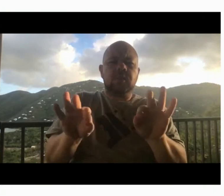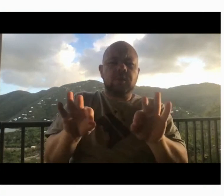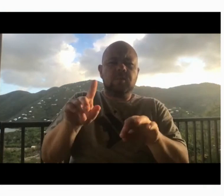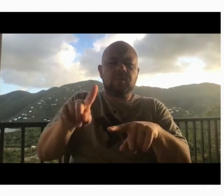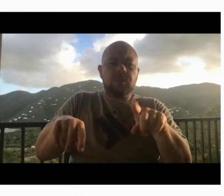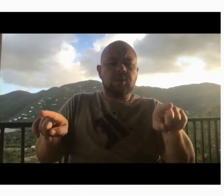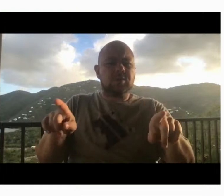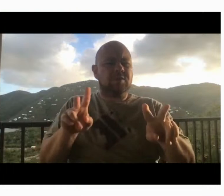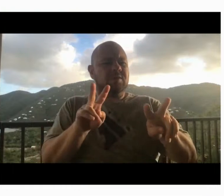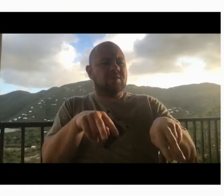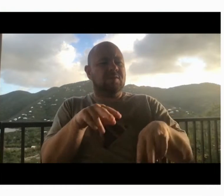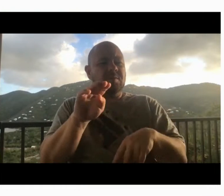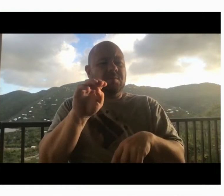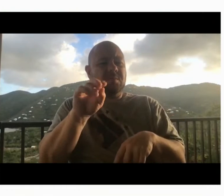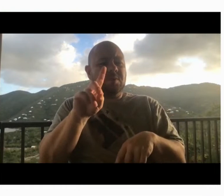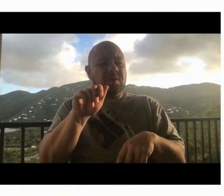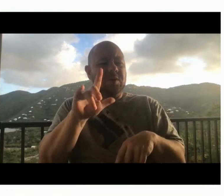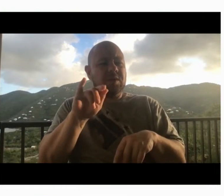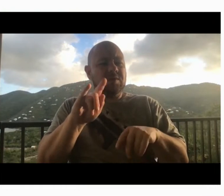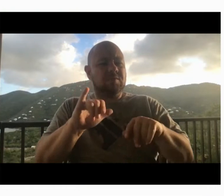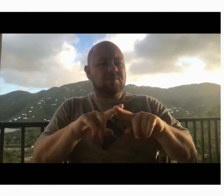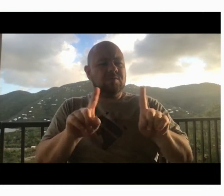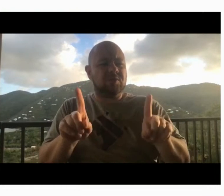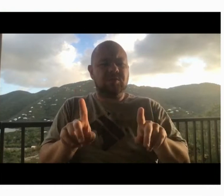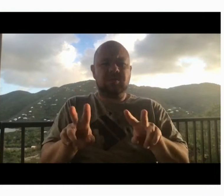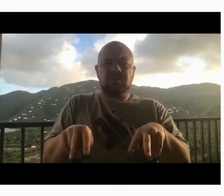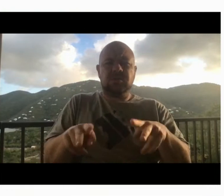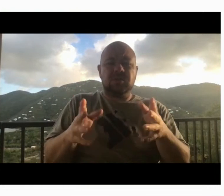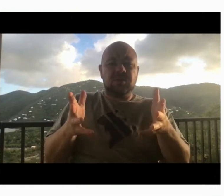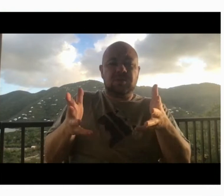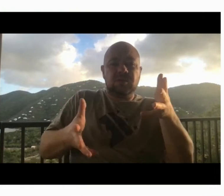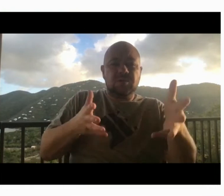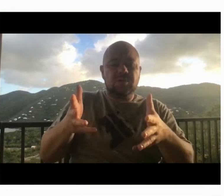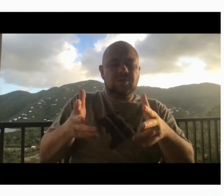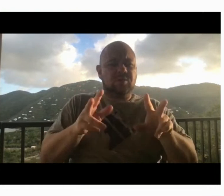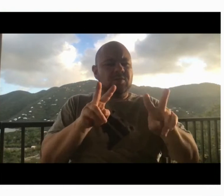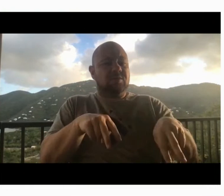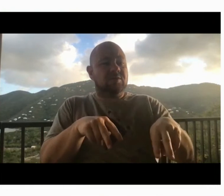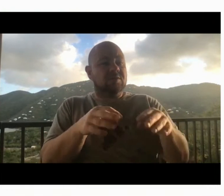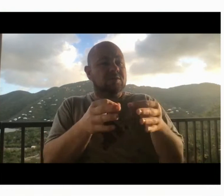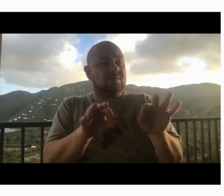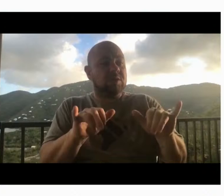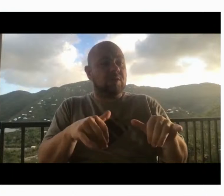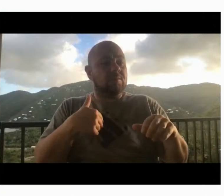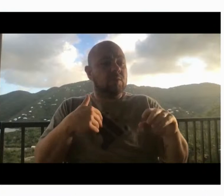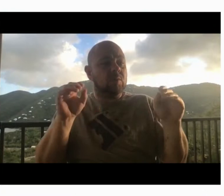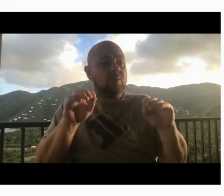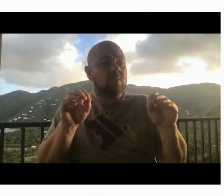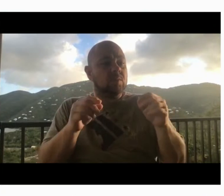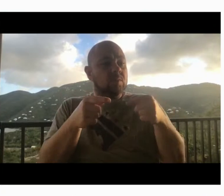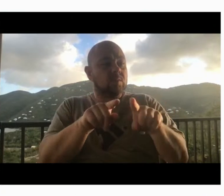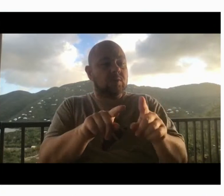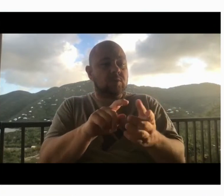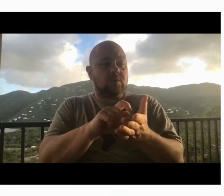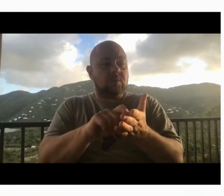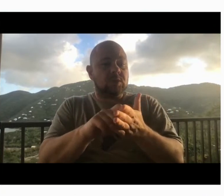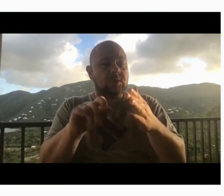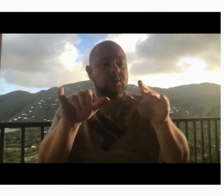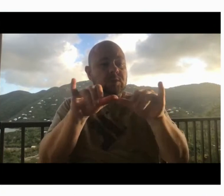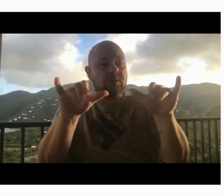dialect, language use, modality, whether it be gestures or somebody who is to be